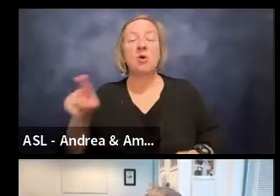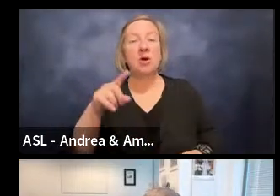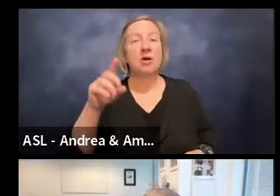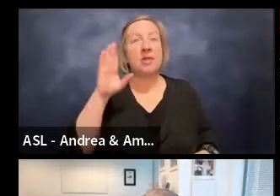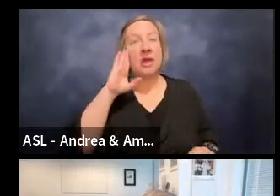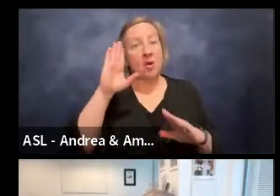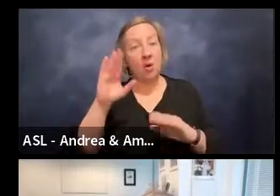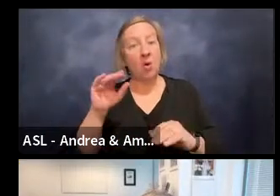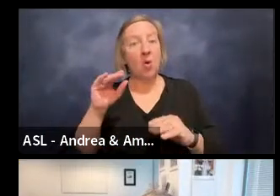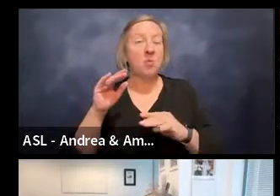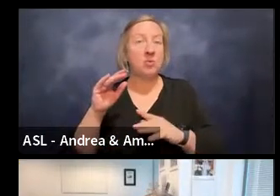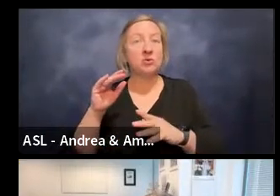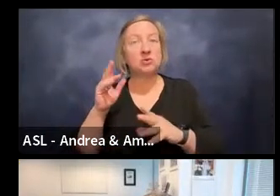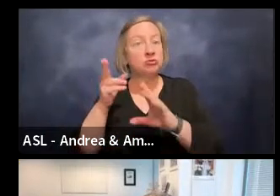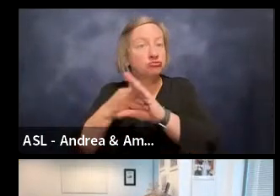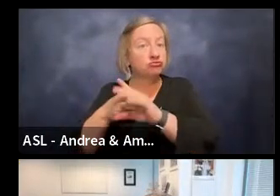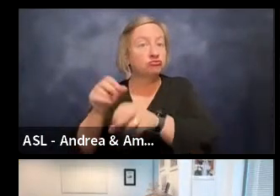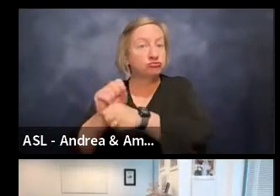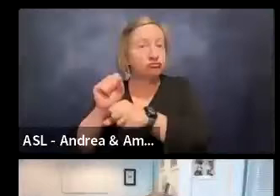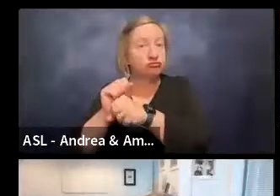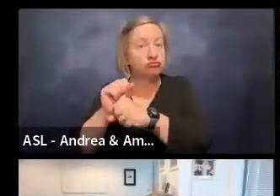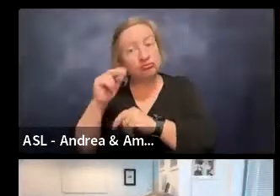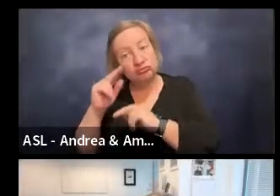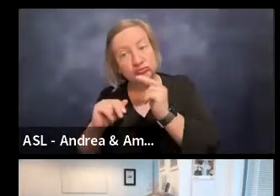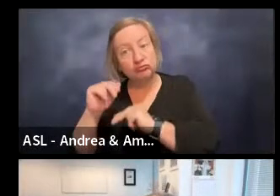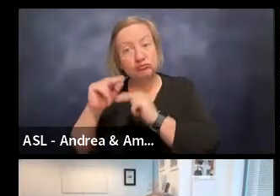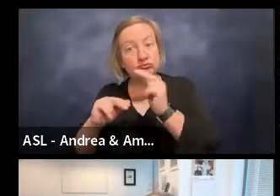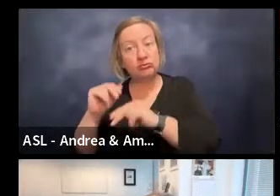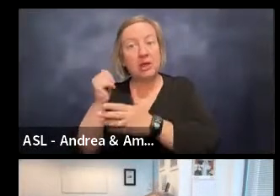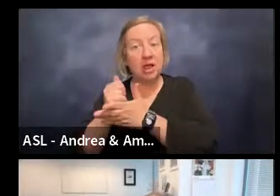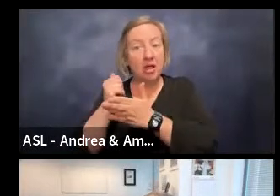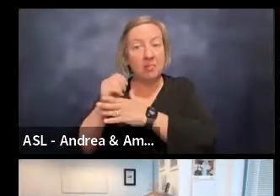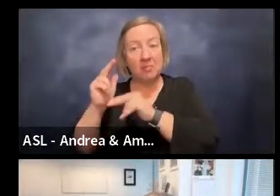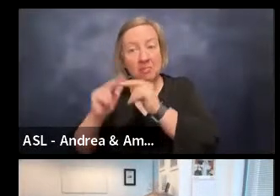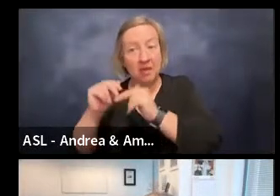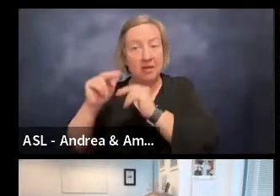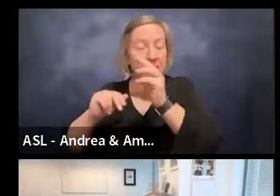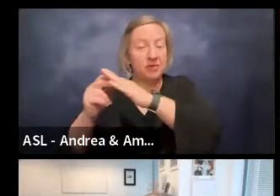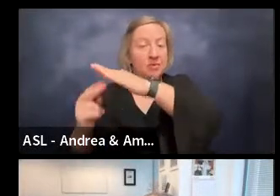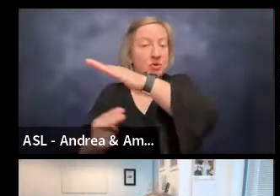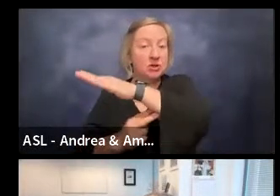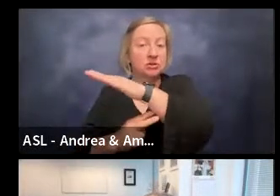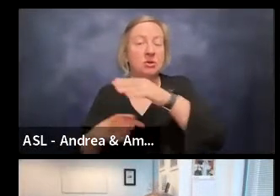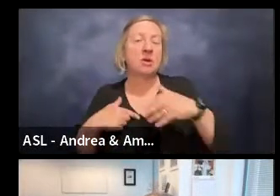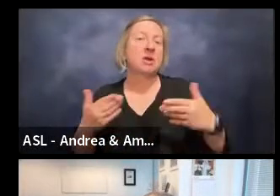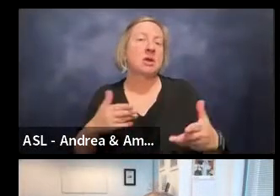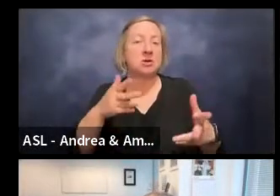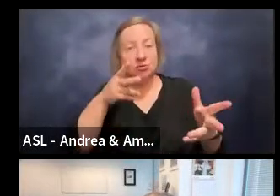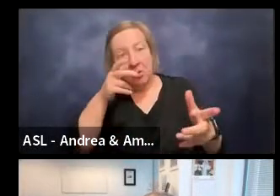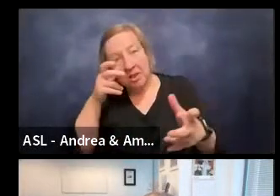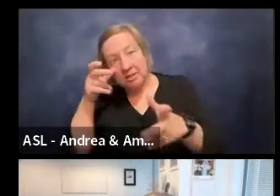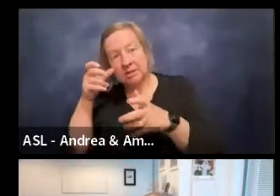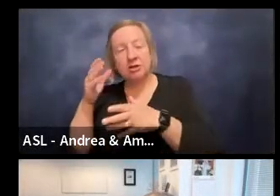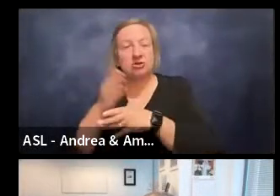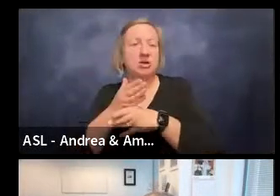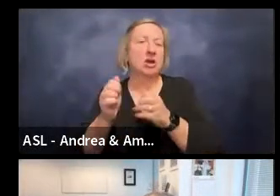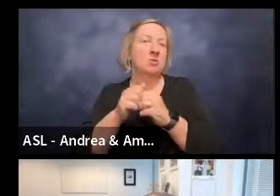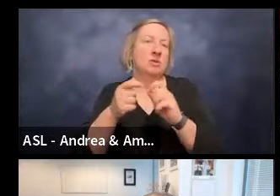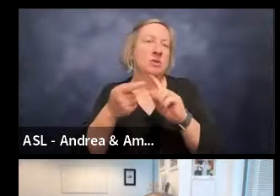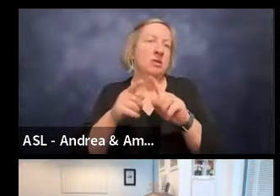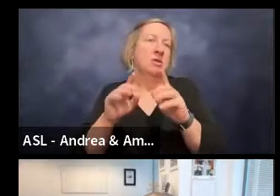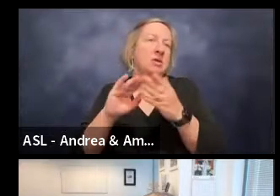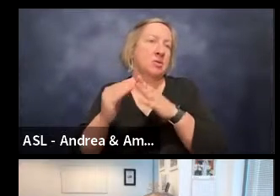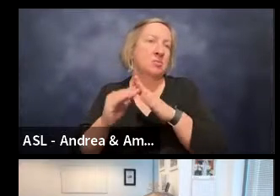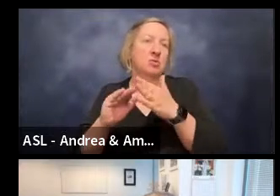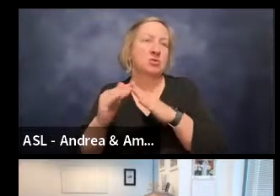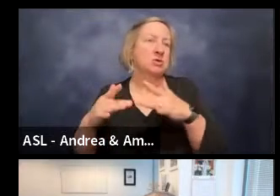get construction jobs to build it. So just to hear, to listen, and share with the community what's